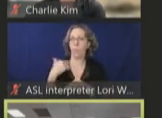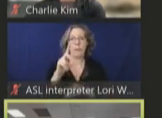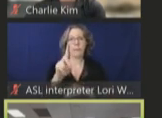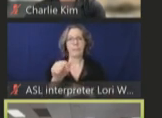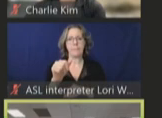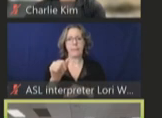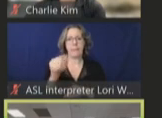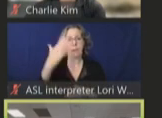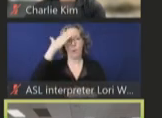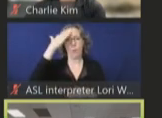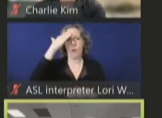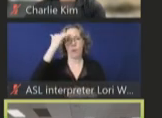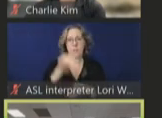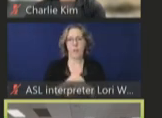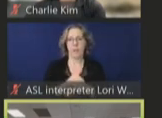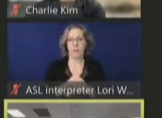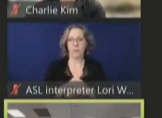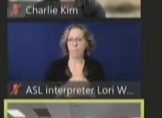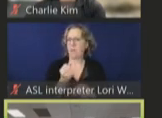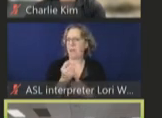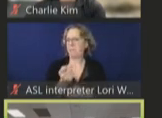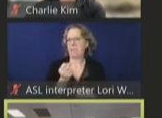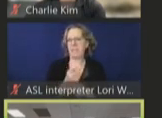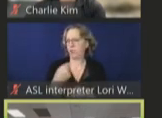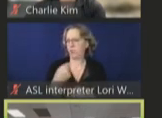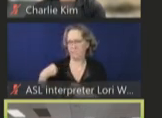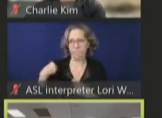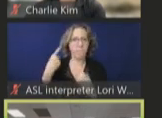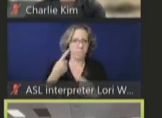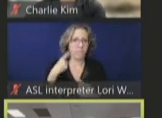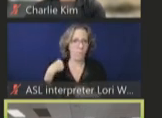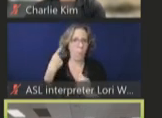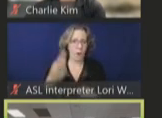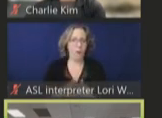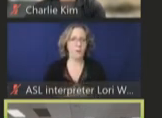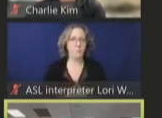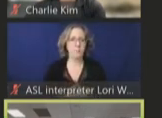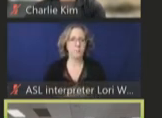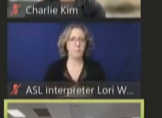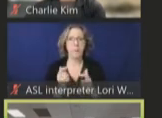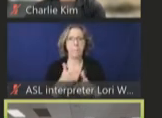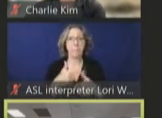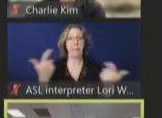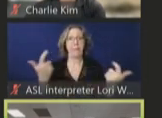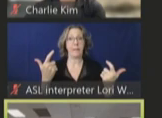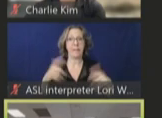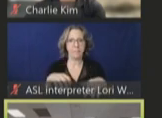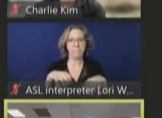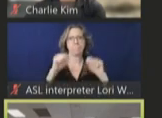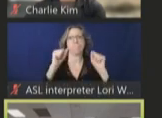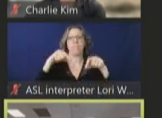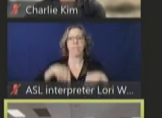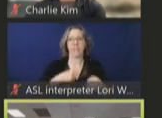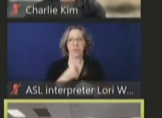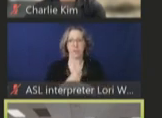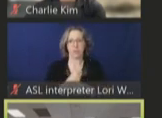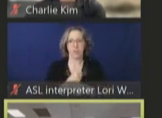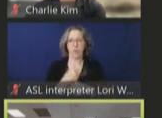several years. And one of the big initiatives that we've taken on in the last year is to kind of